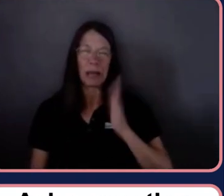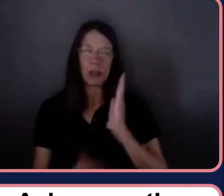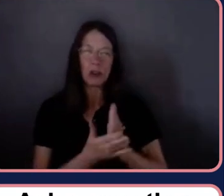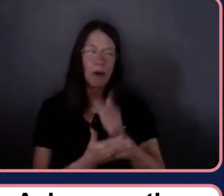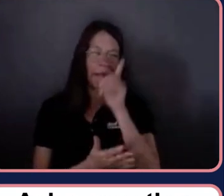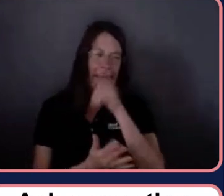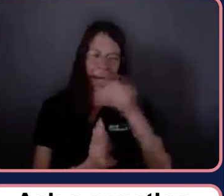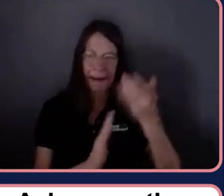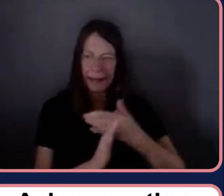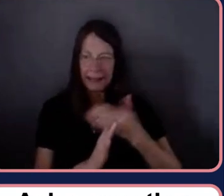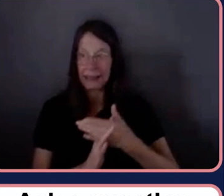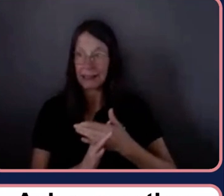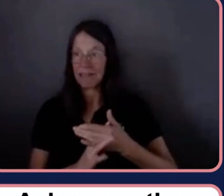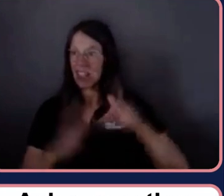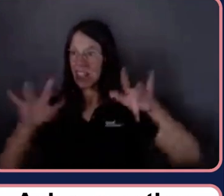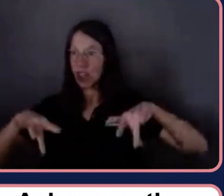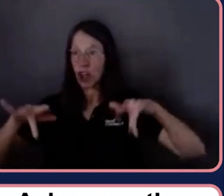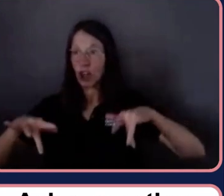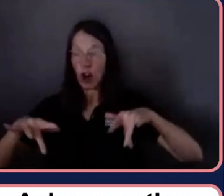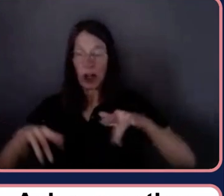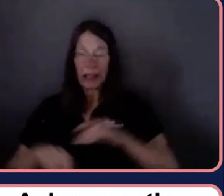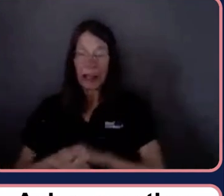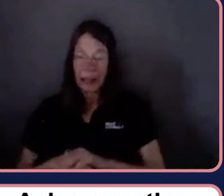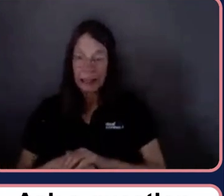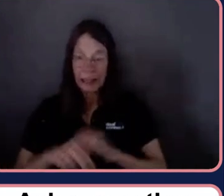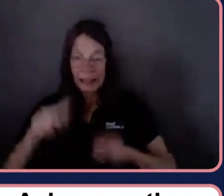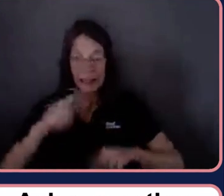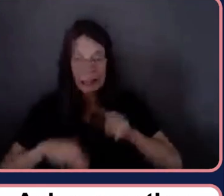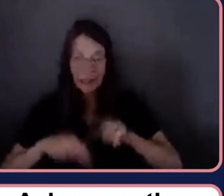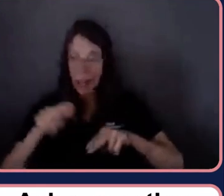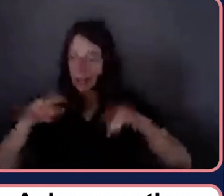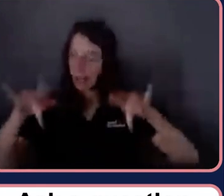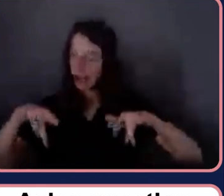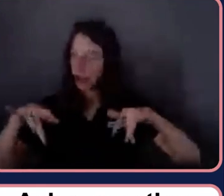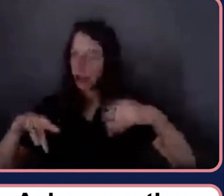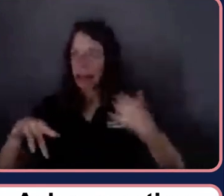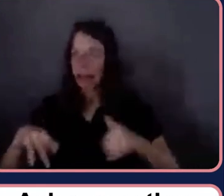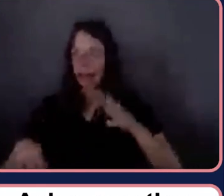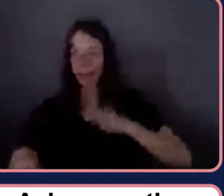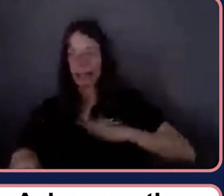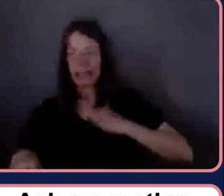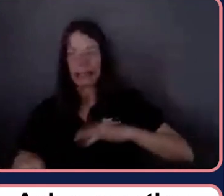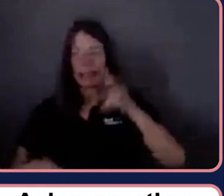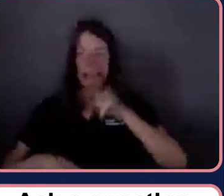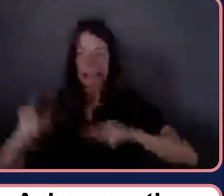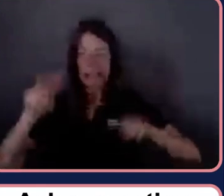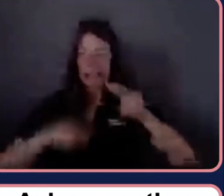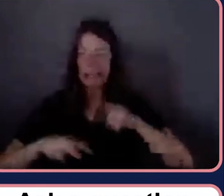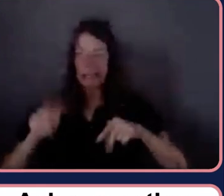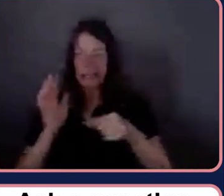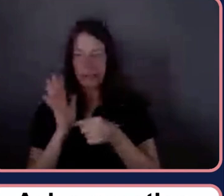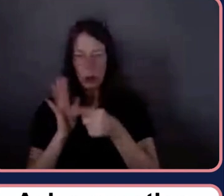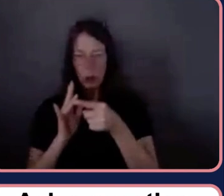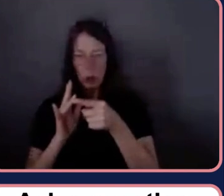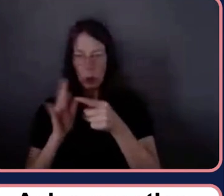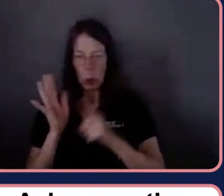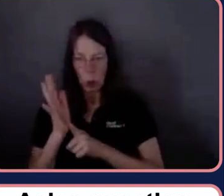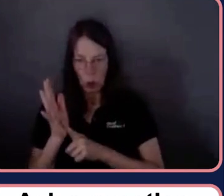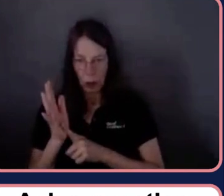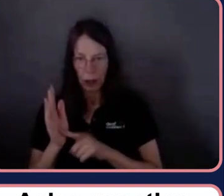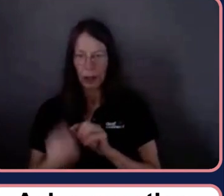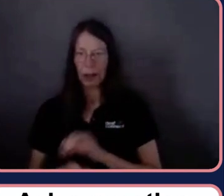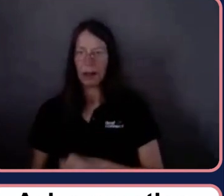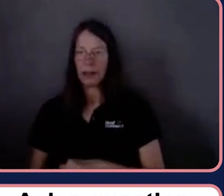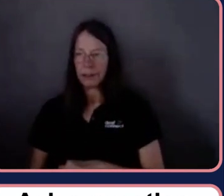yet have the needs assessment tool. That will need to be developed, and the program of